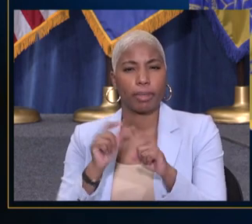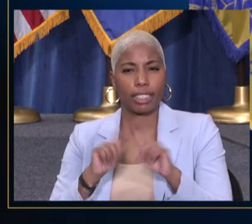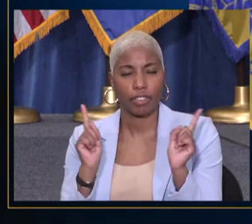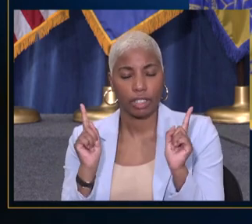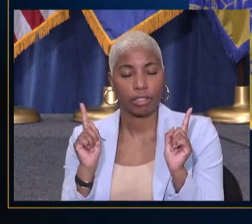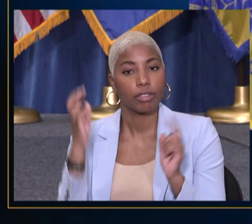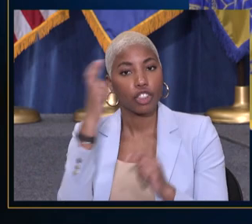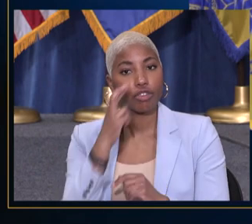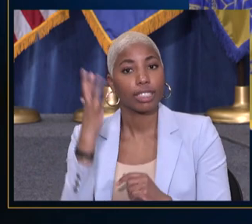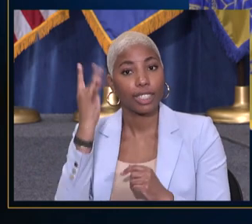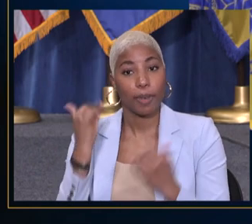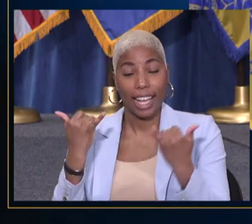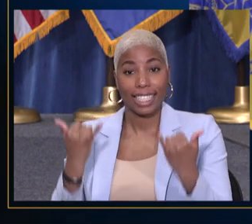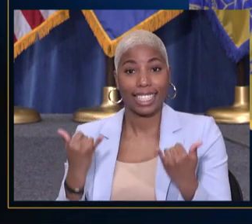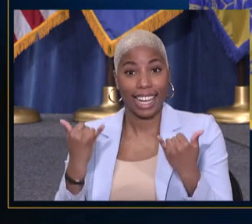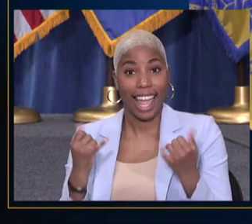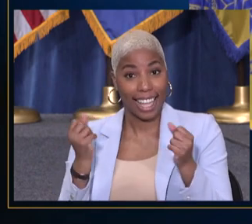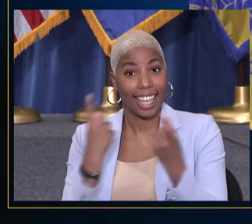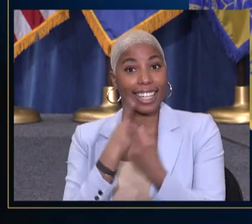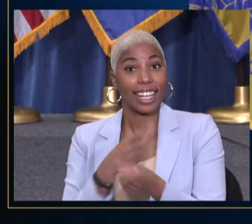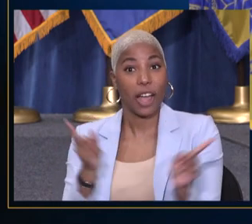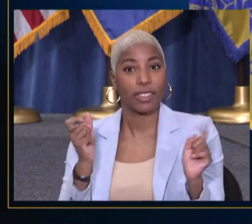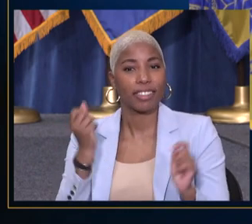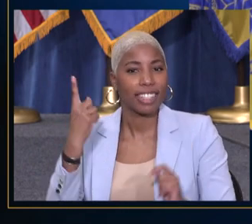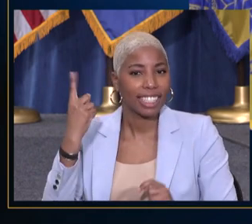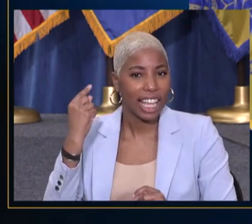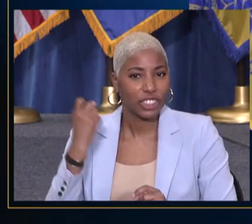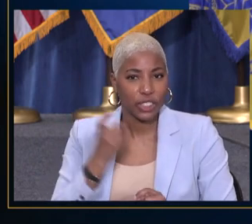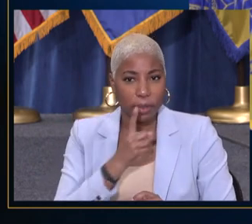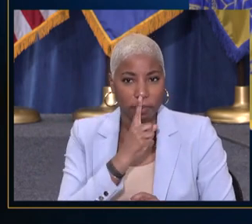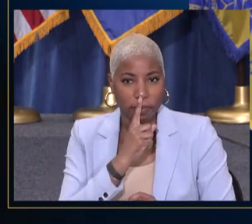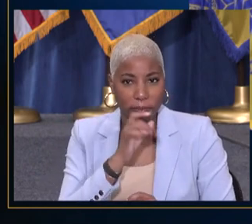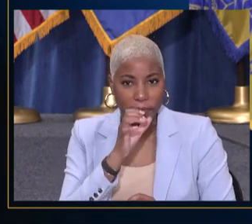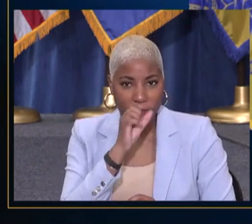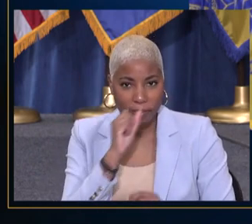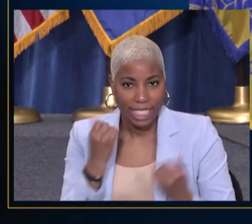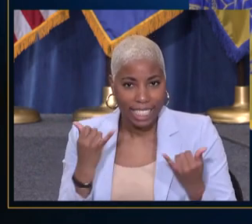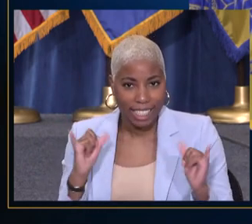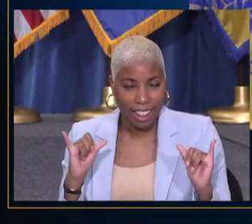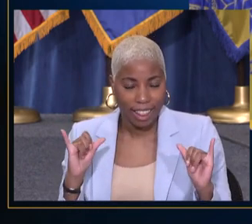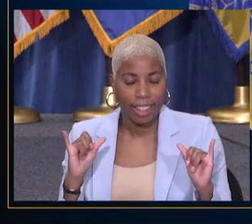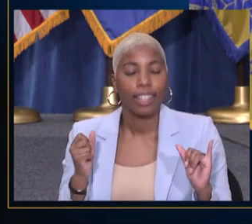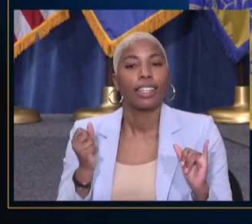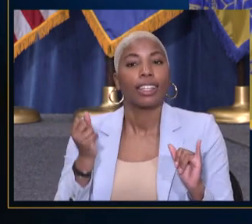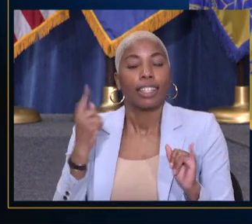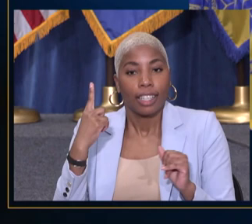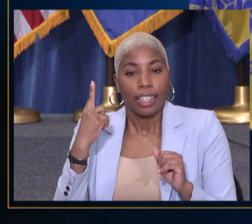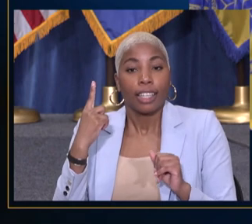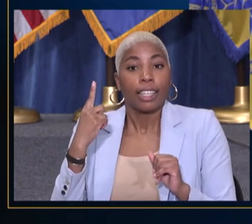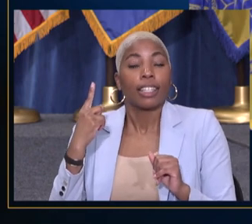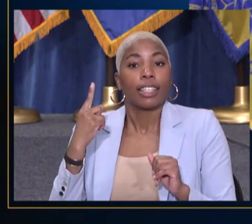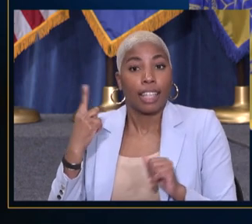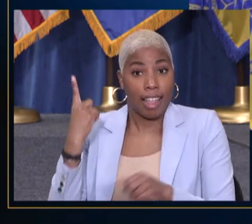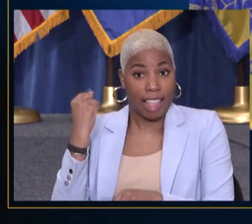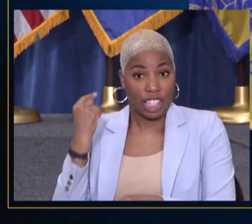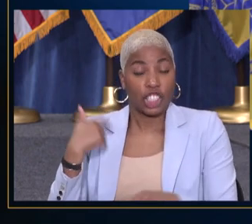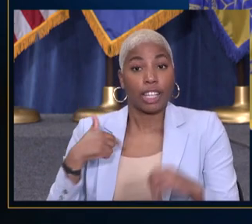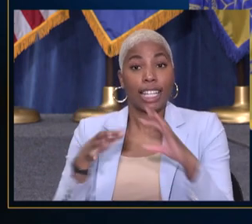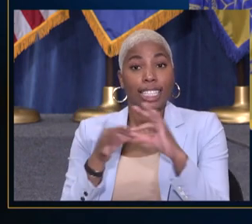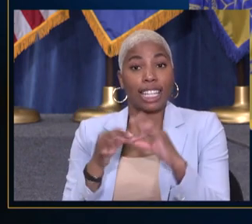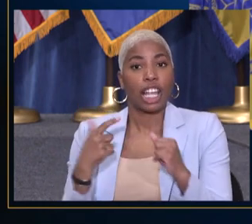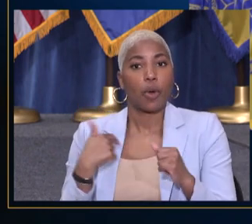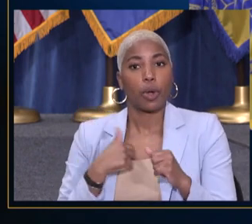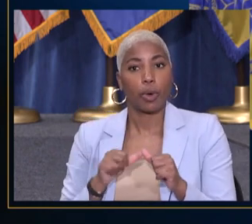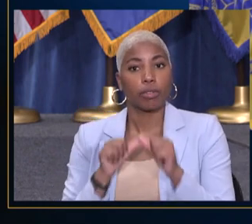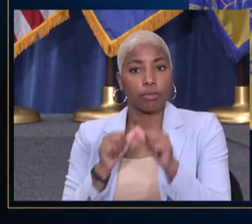I can announce what I couldn't announce a year ago when we did this Black Summit. That while I said, I think back then, that we were moving forward with